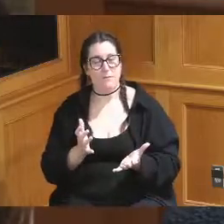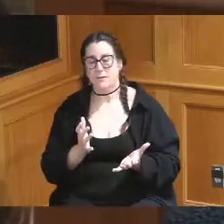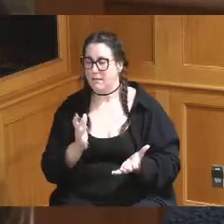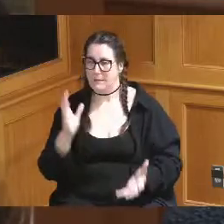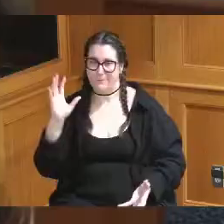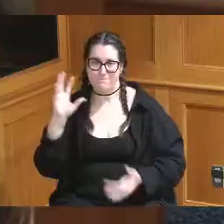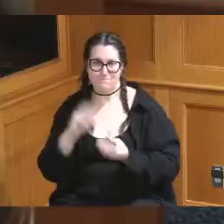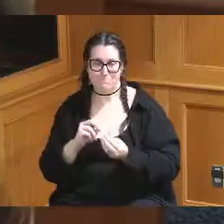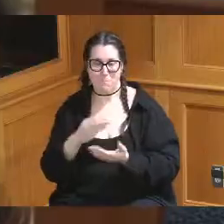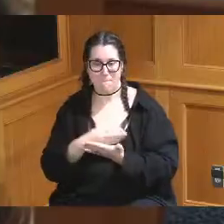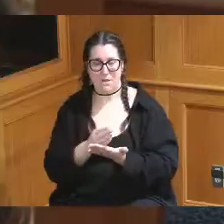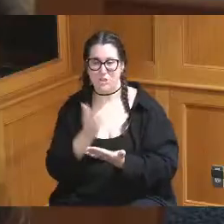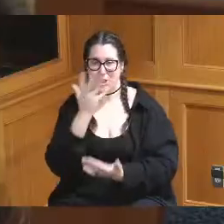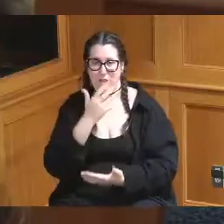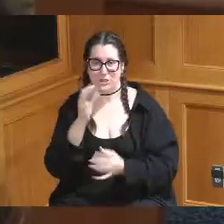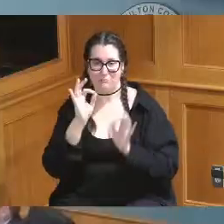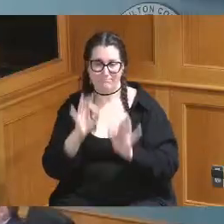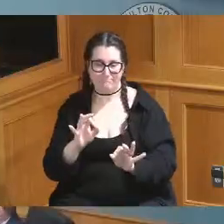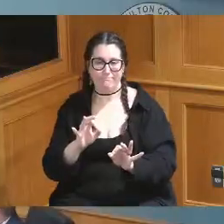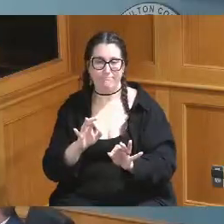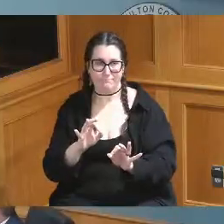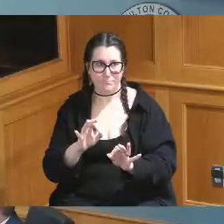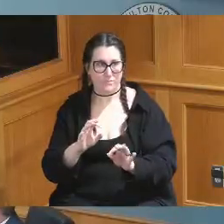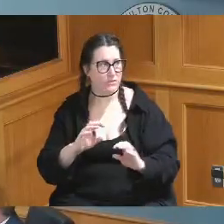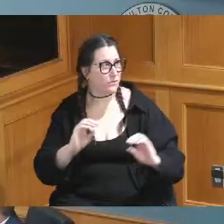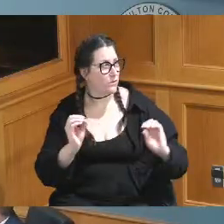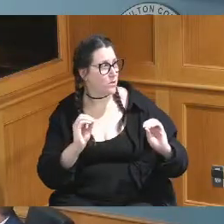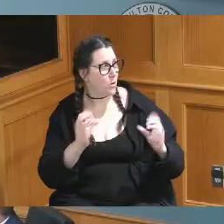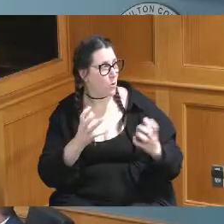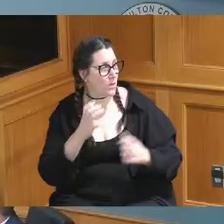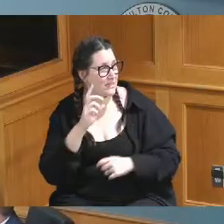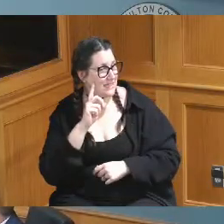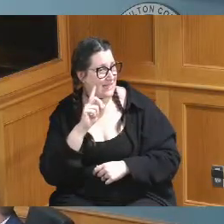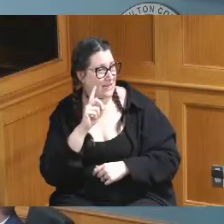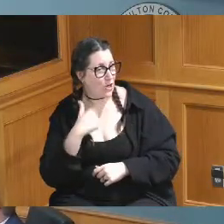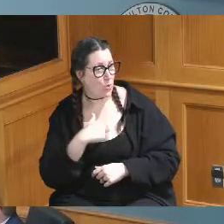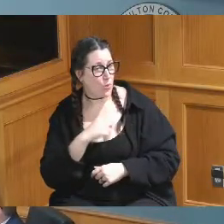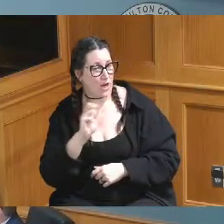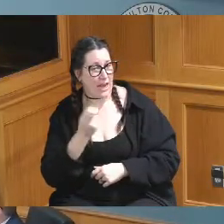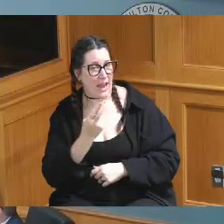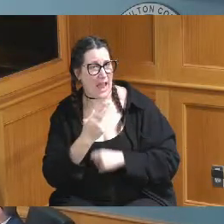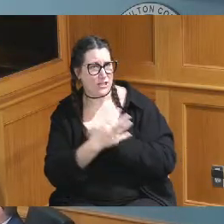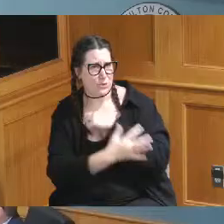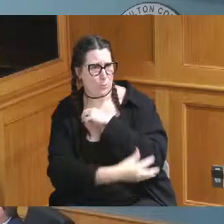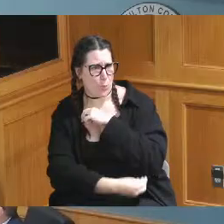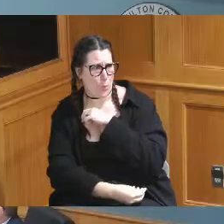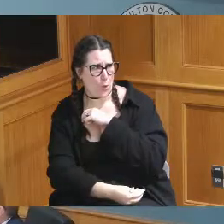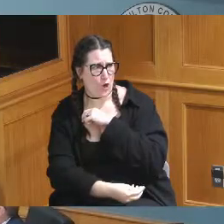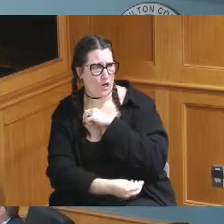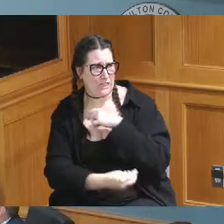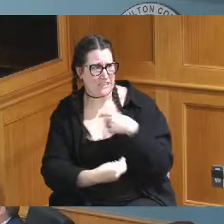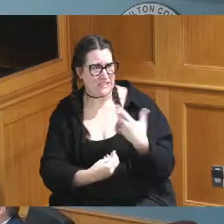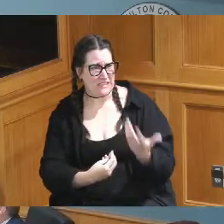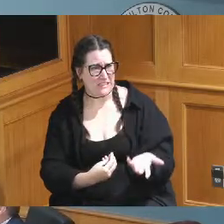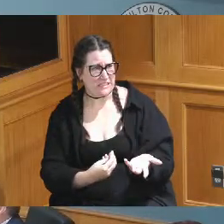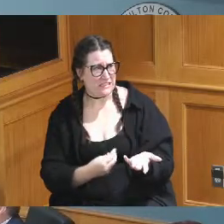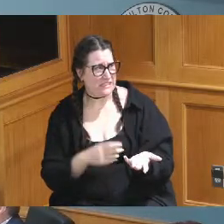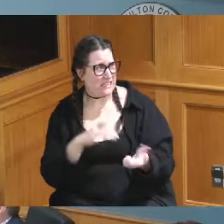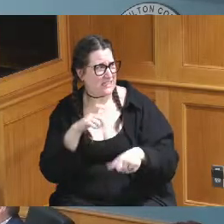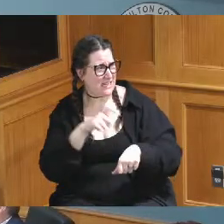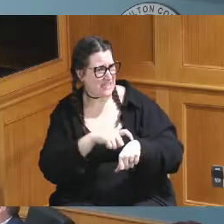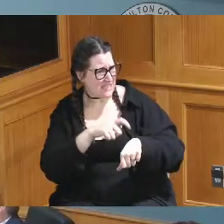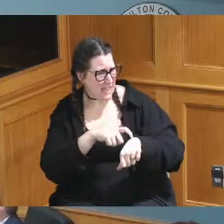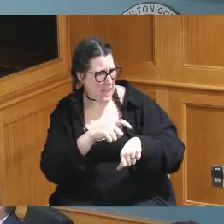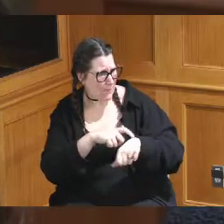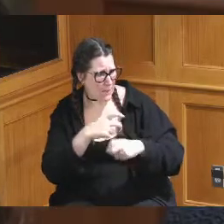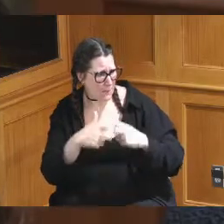the project. Well, nobody wants to hear that we're cash poor. So Just, as is it a the timing project, issue?